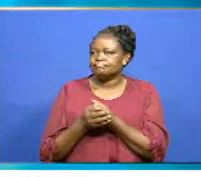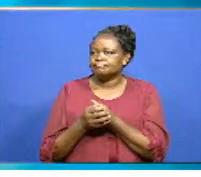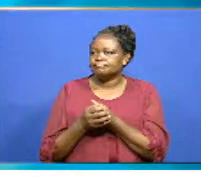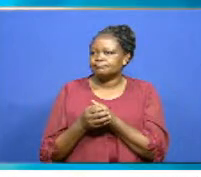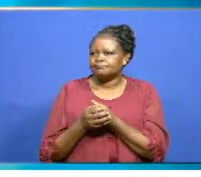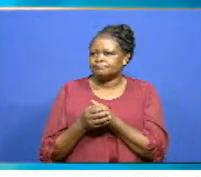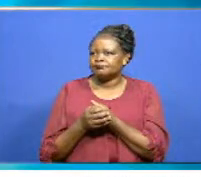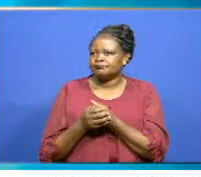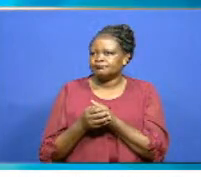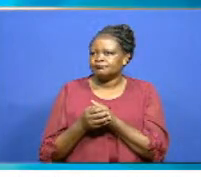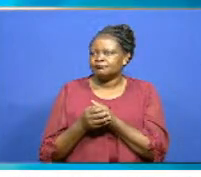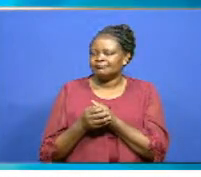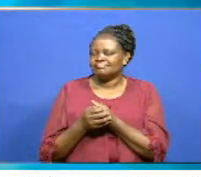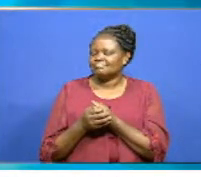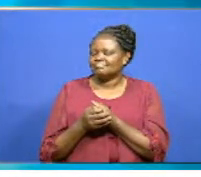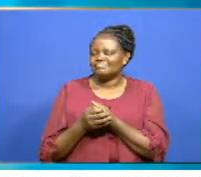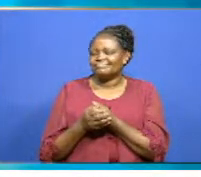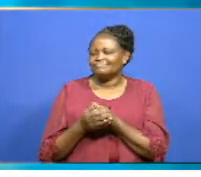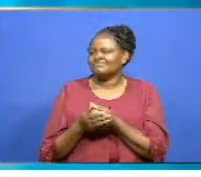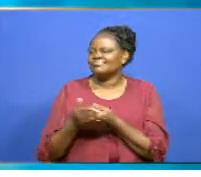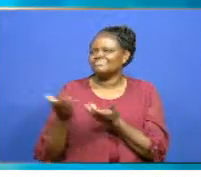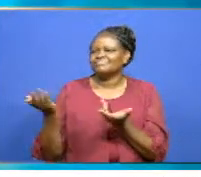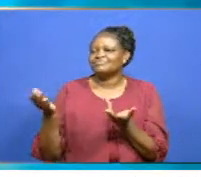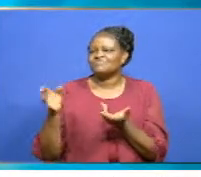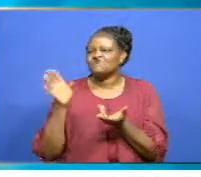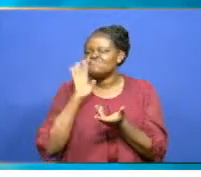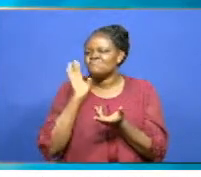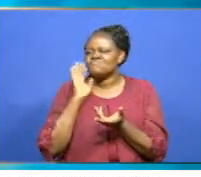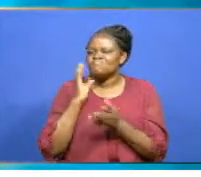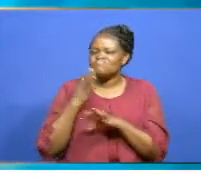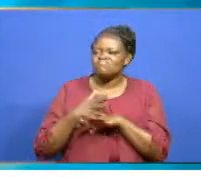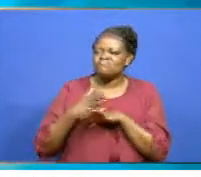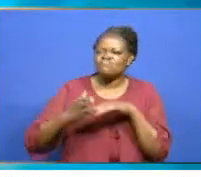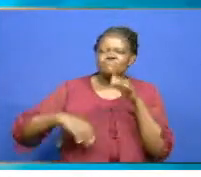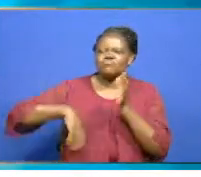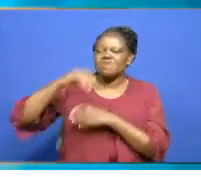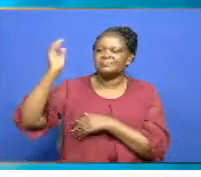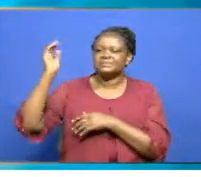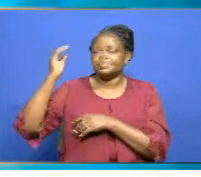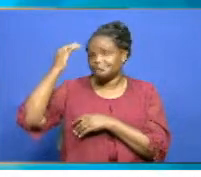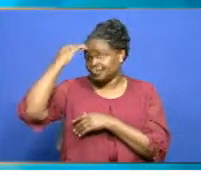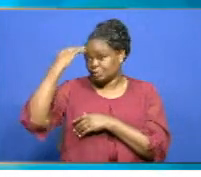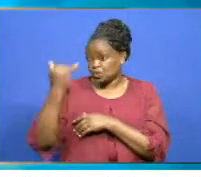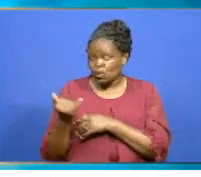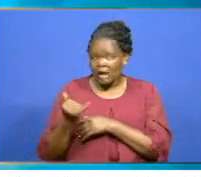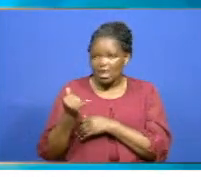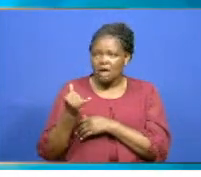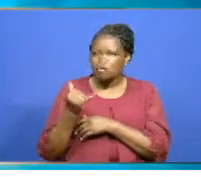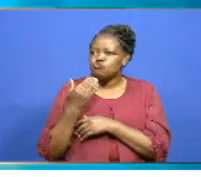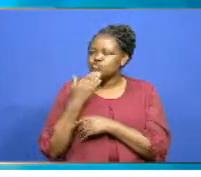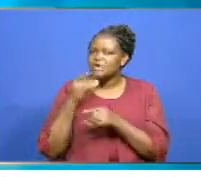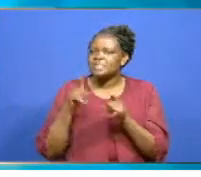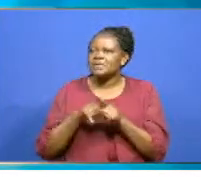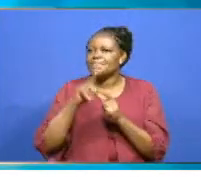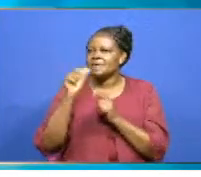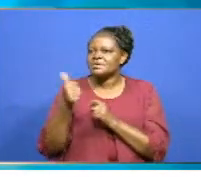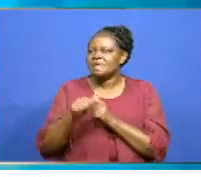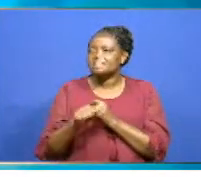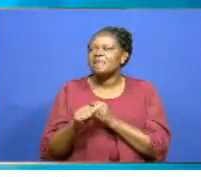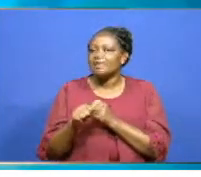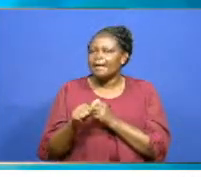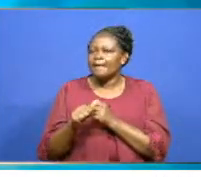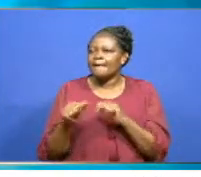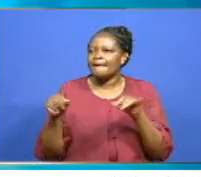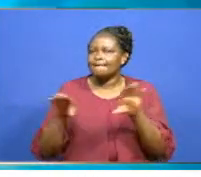some hot air from outside. Because for one reason, that Luhyas, just like any other member of